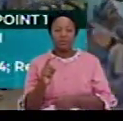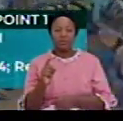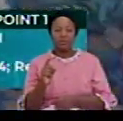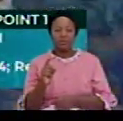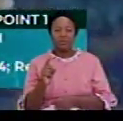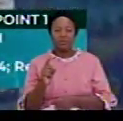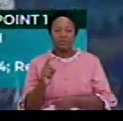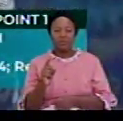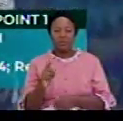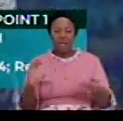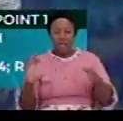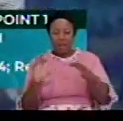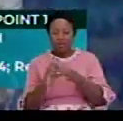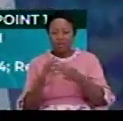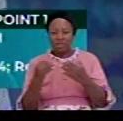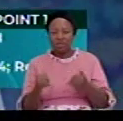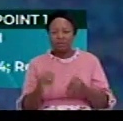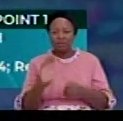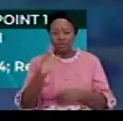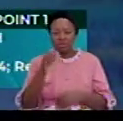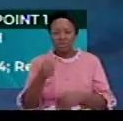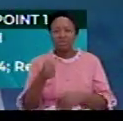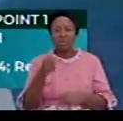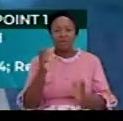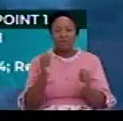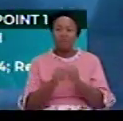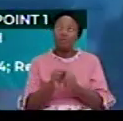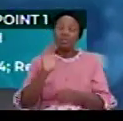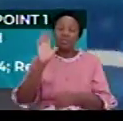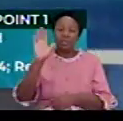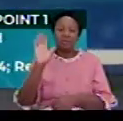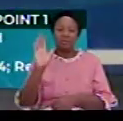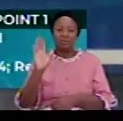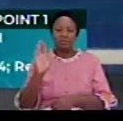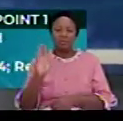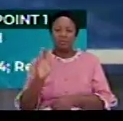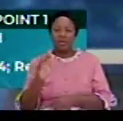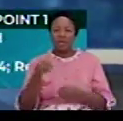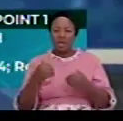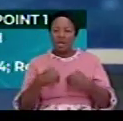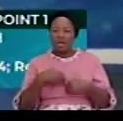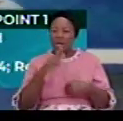Acquaint now thyself with him. Are you acquainted with God?